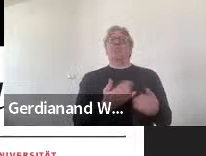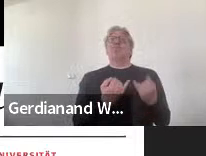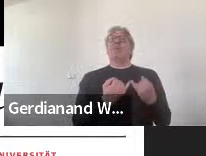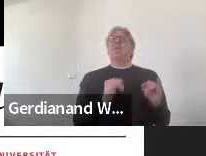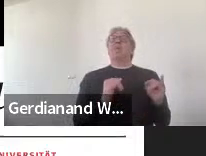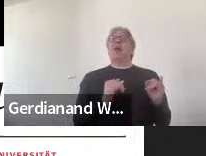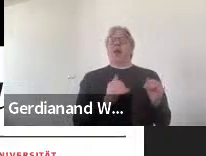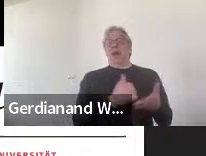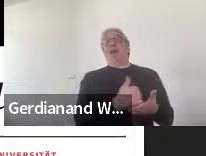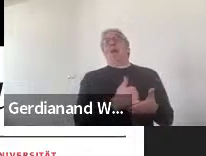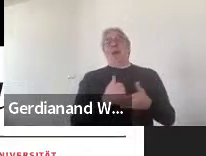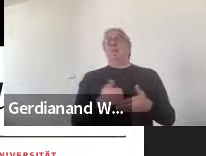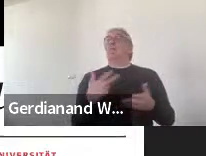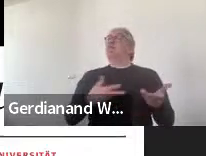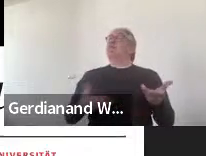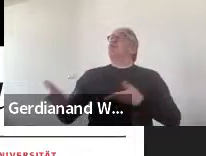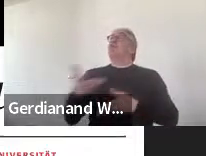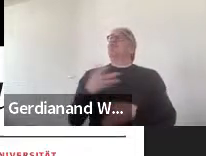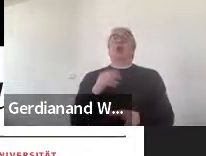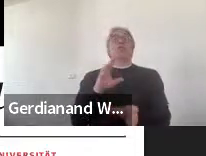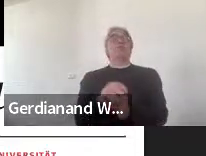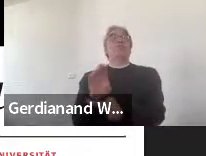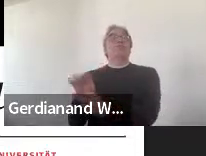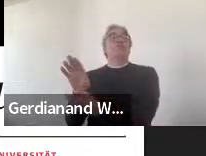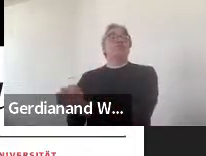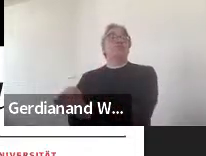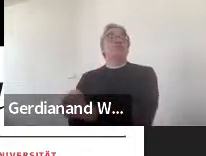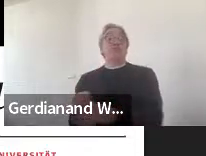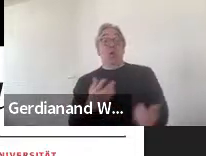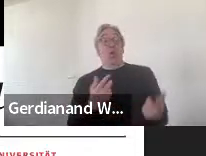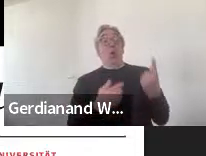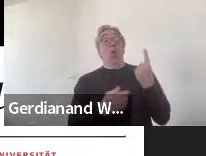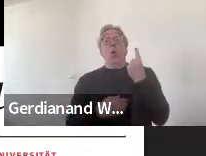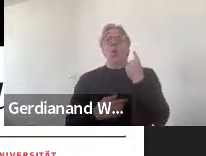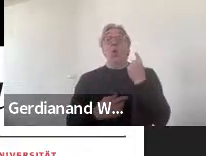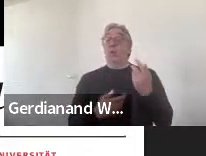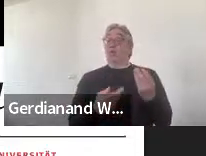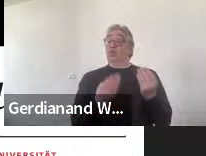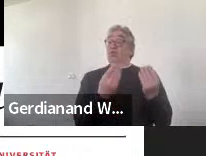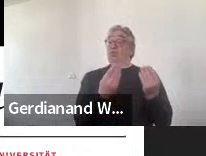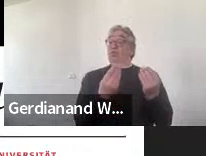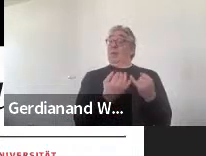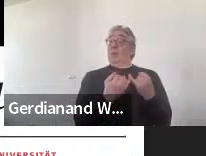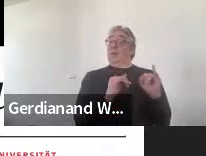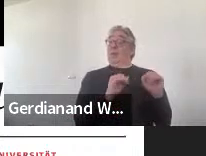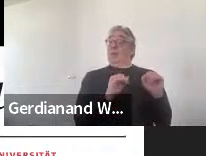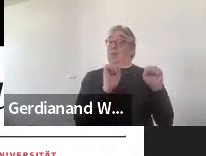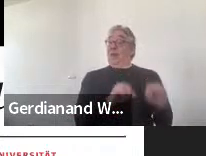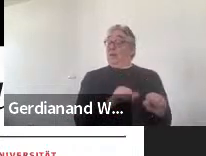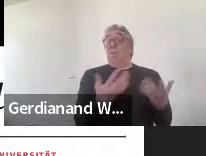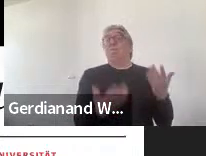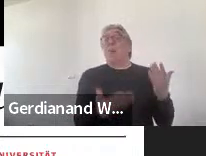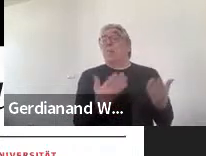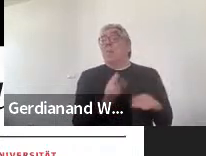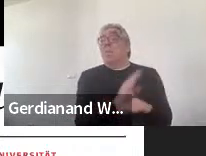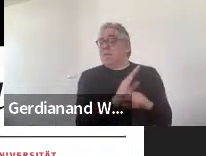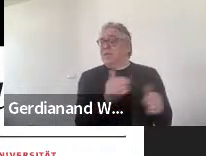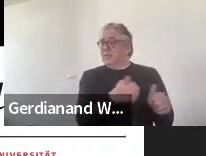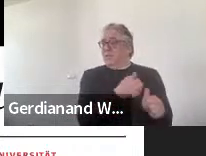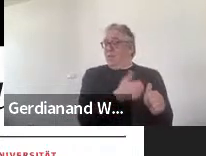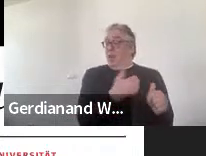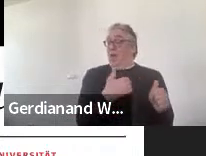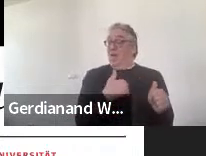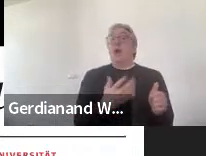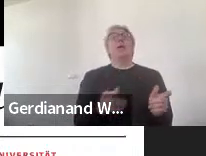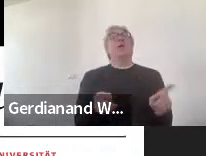social inclusion. Women which are successful, economic included, which have maybe their own business, they are also more